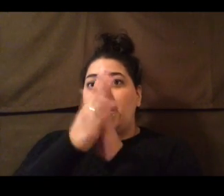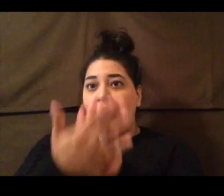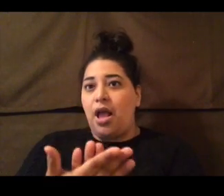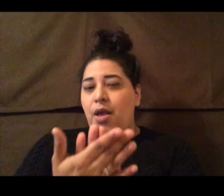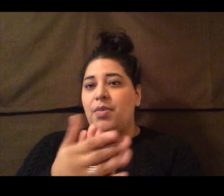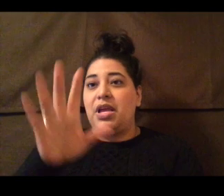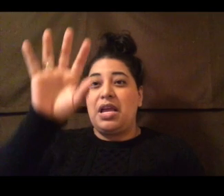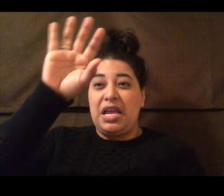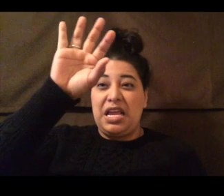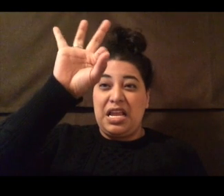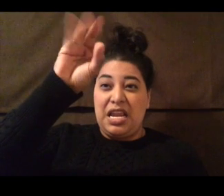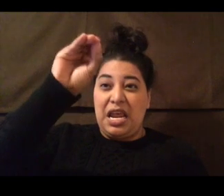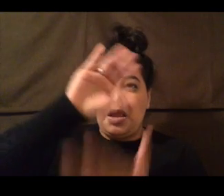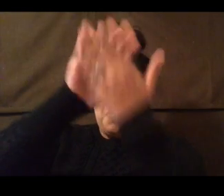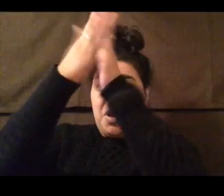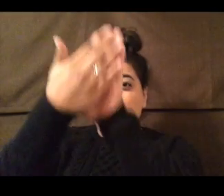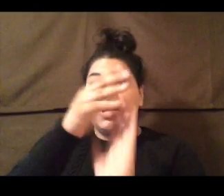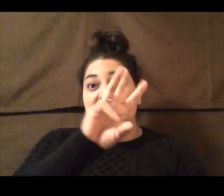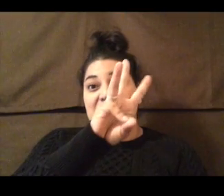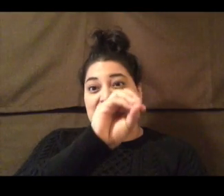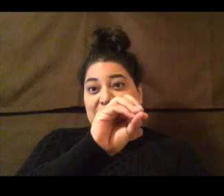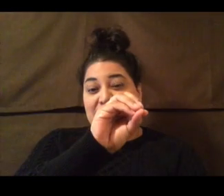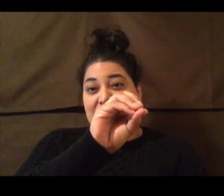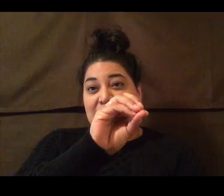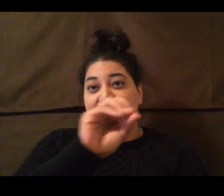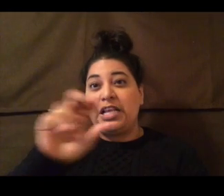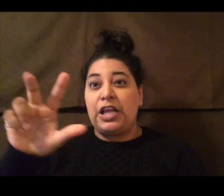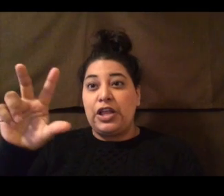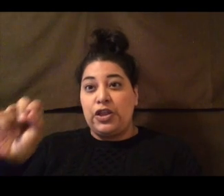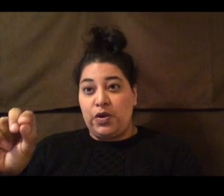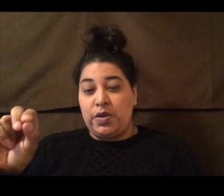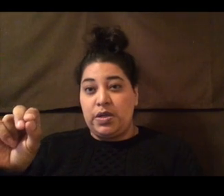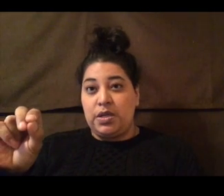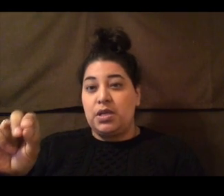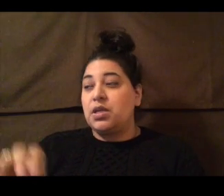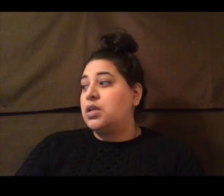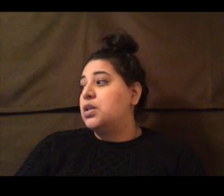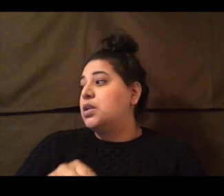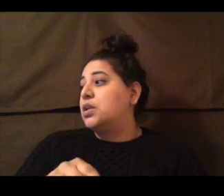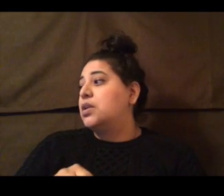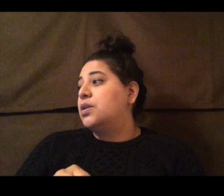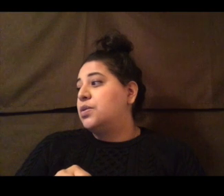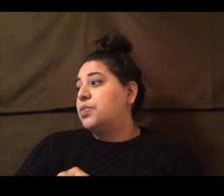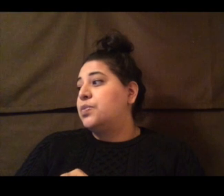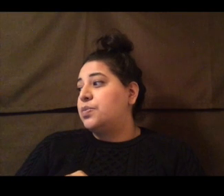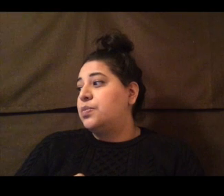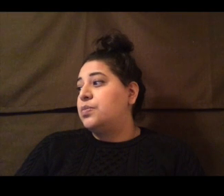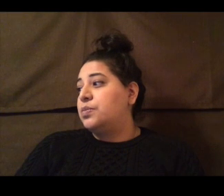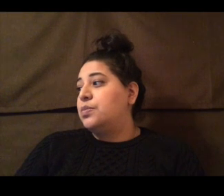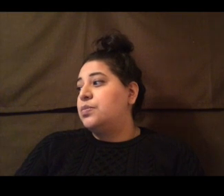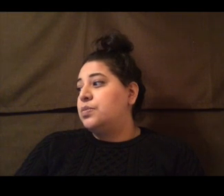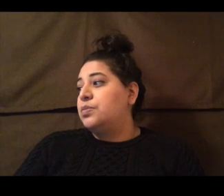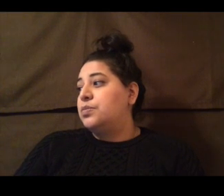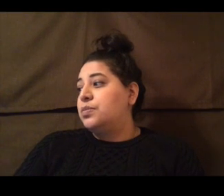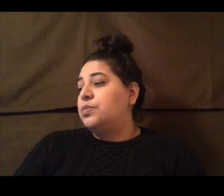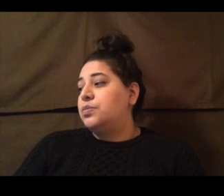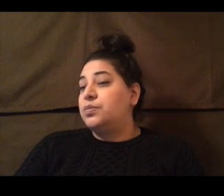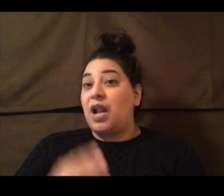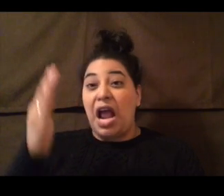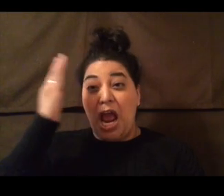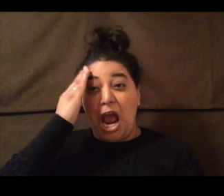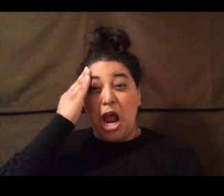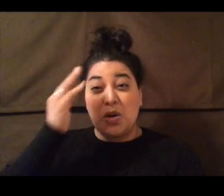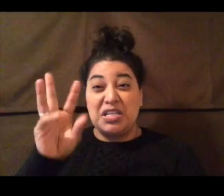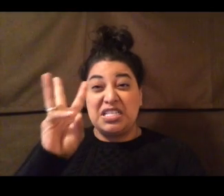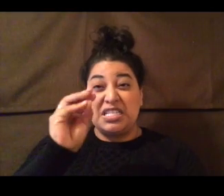60, and this one into a remainder of 30 minutes. Well, I know that 60 minutes is really an